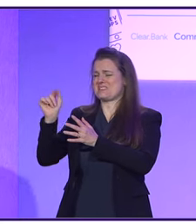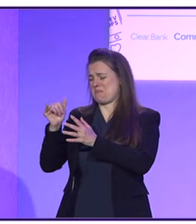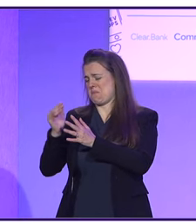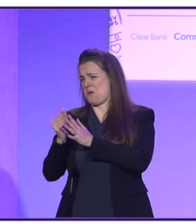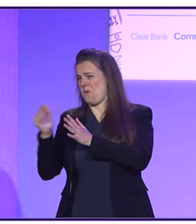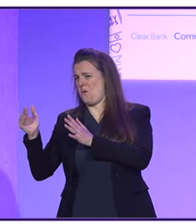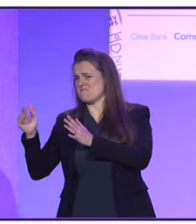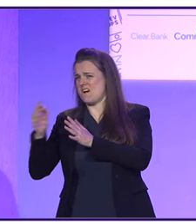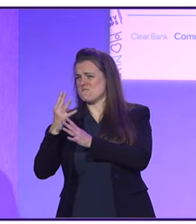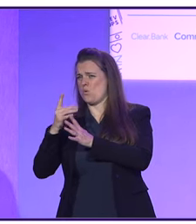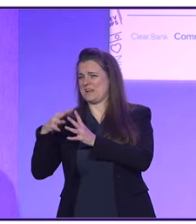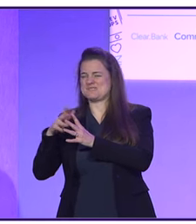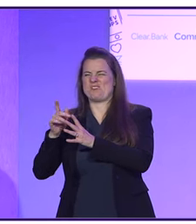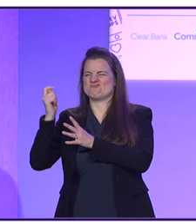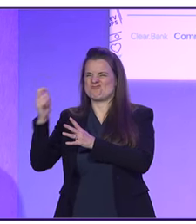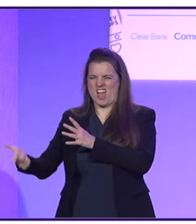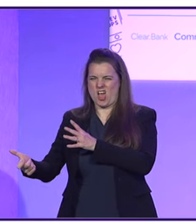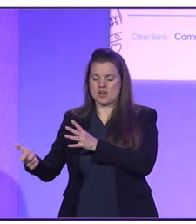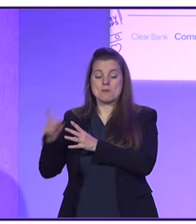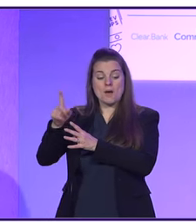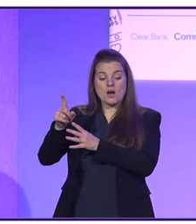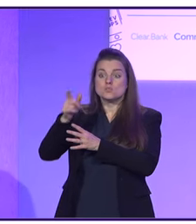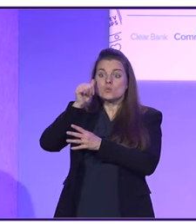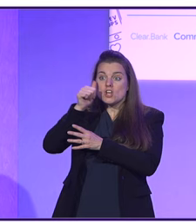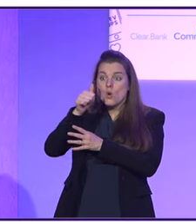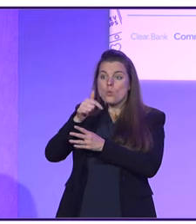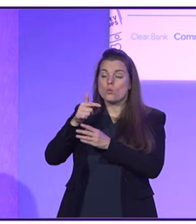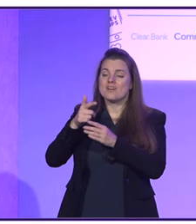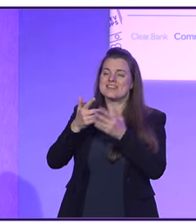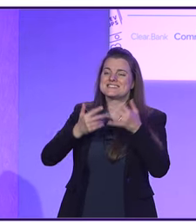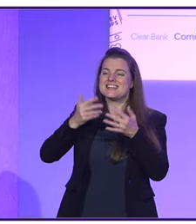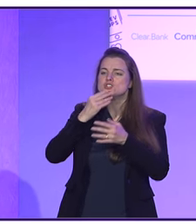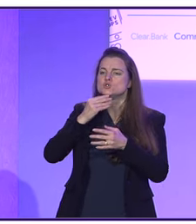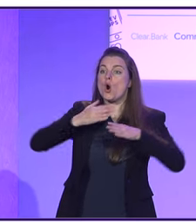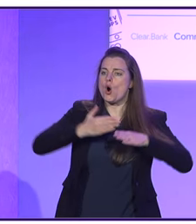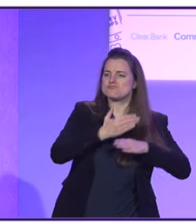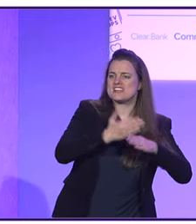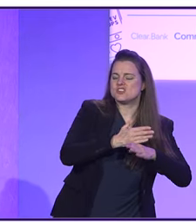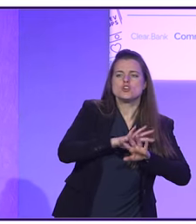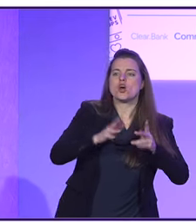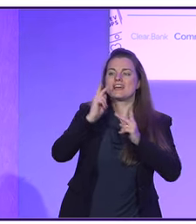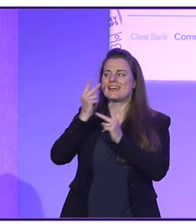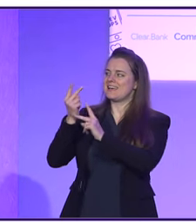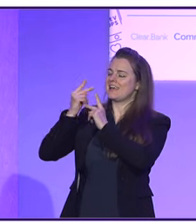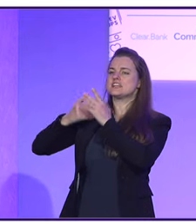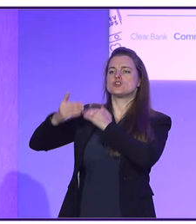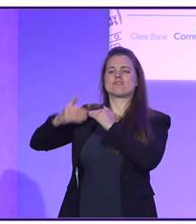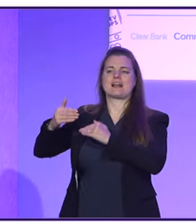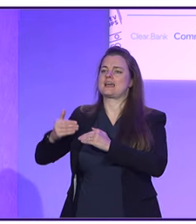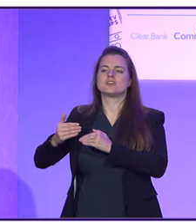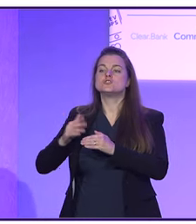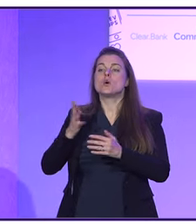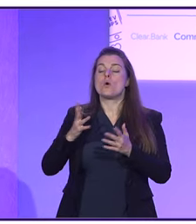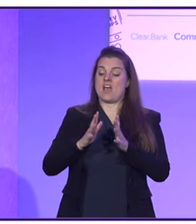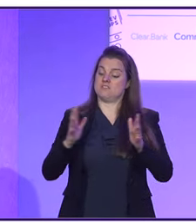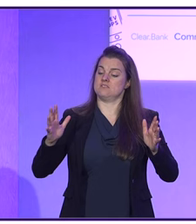We know that the vast majority of people, this data is used operationally, not historically. And so, again, any data scientist